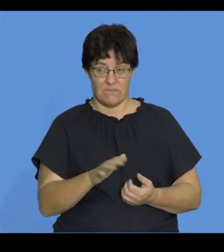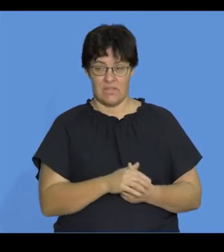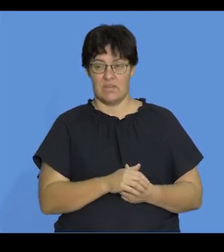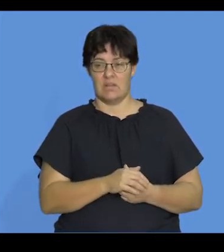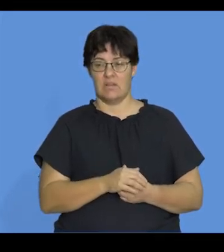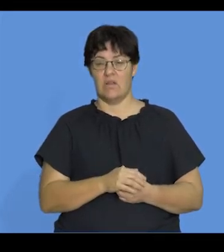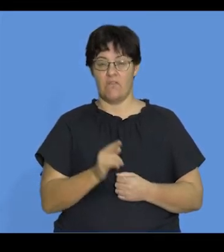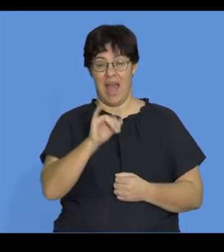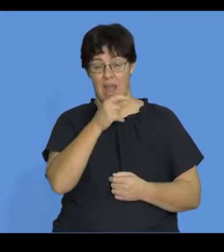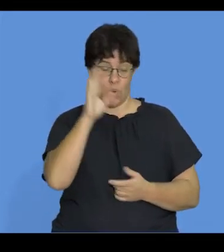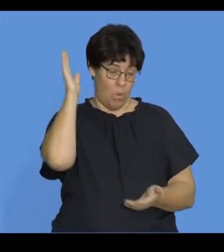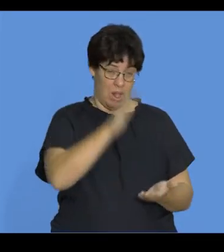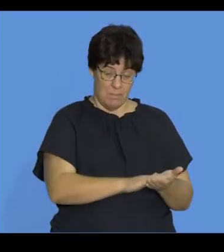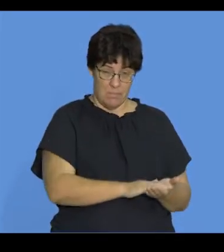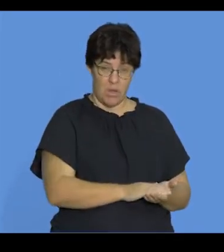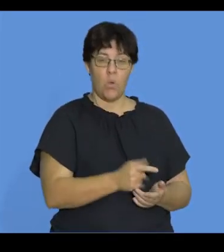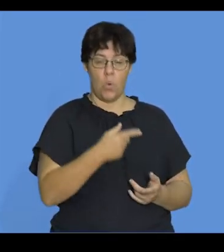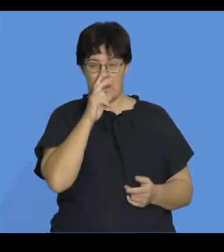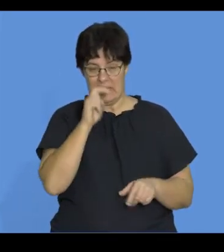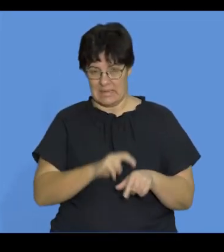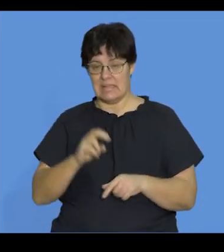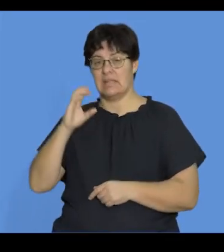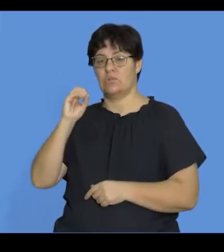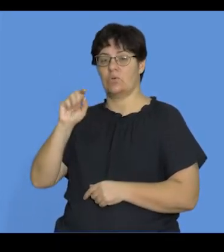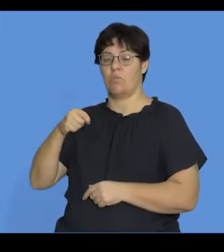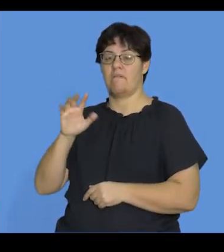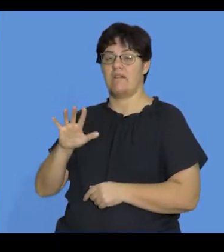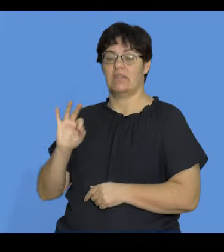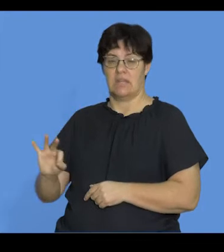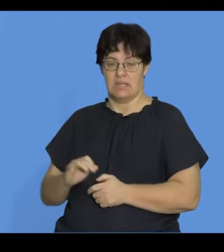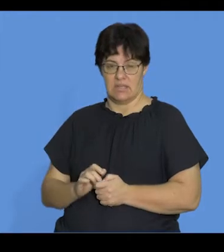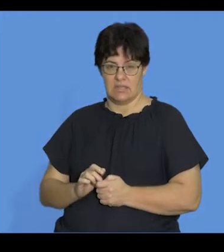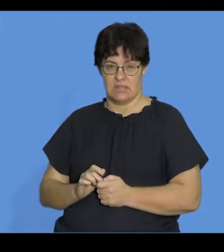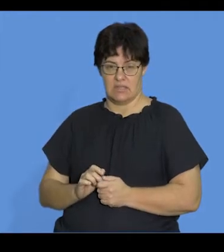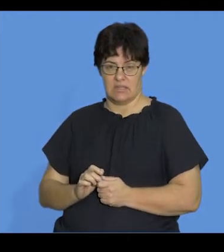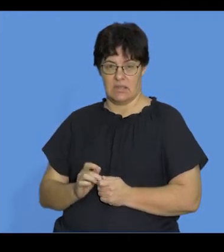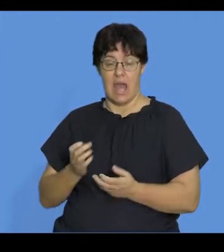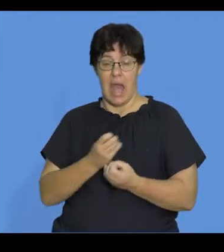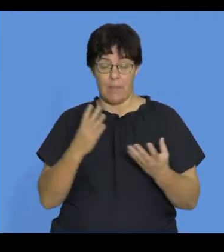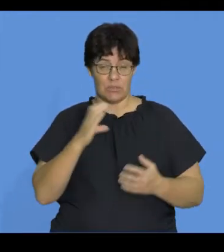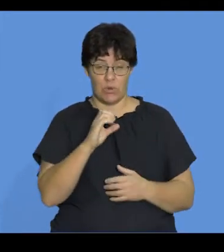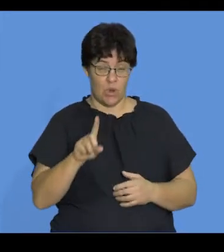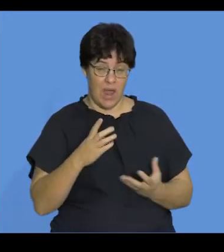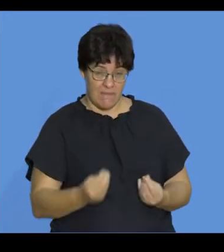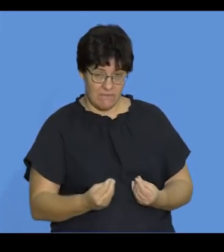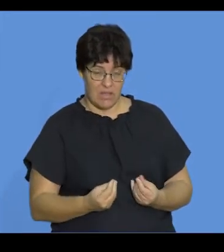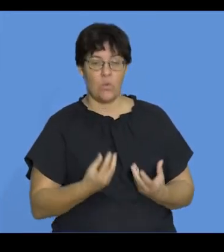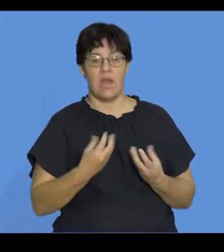for all the iron to react, we need 0.53. But how much of chlorine do we have? We've